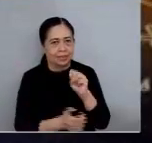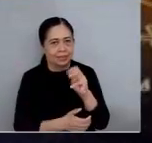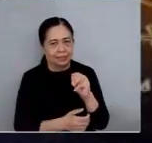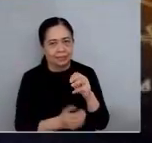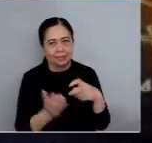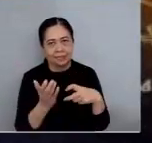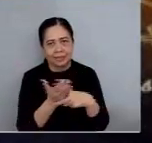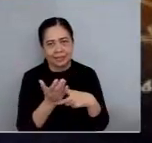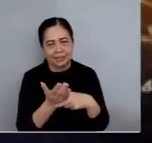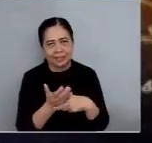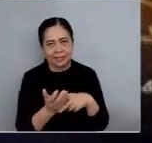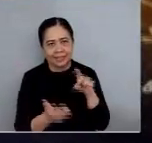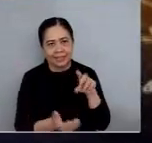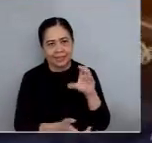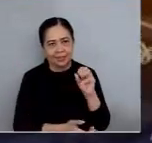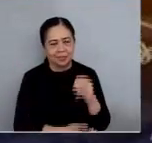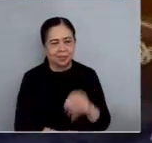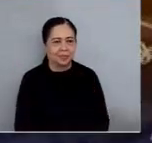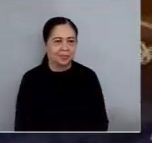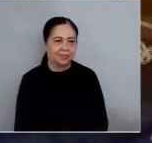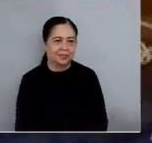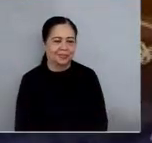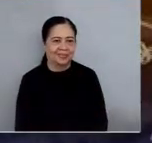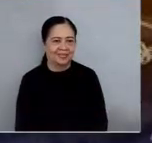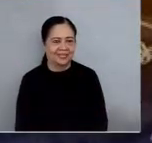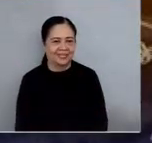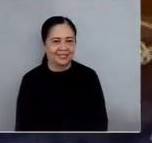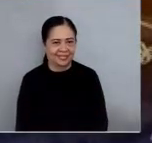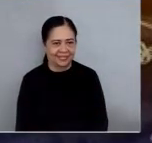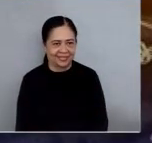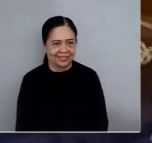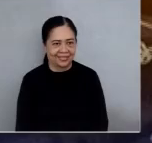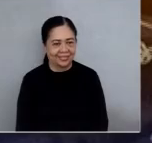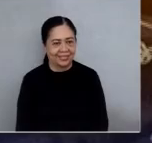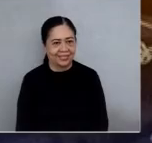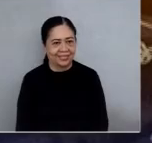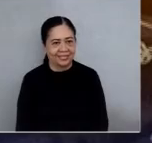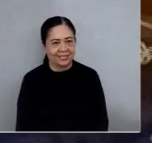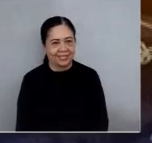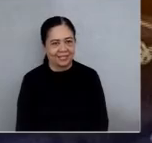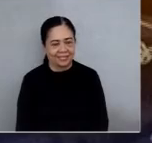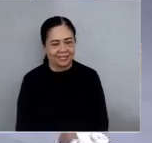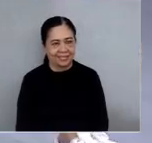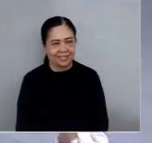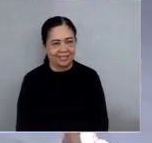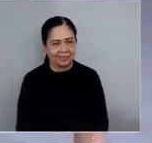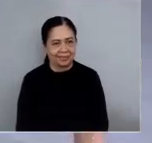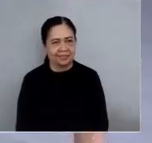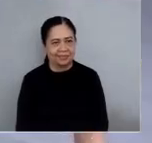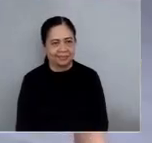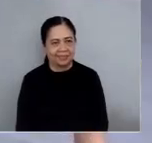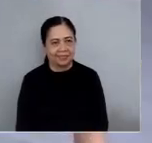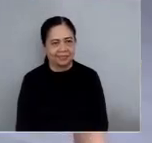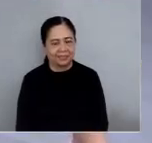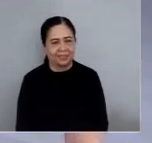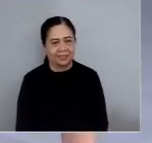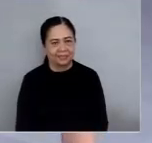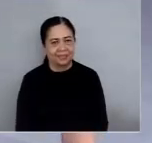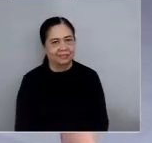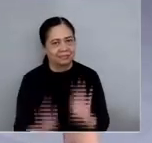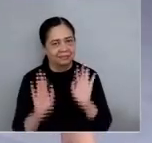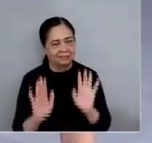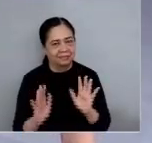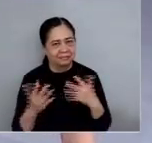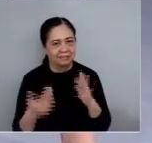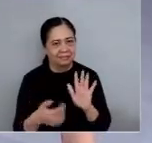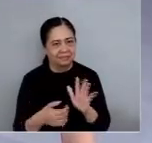smtickets.com. Congrats! Mahiya is right for her. But her music speaks wonders about your soul. Keep